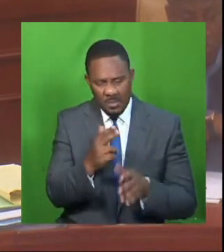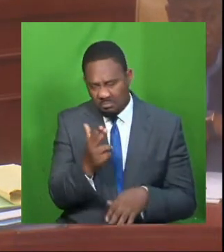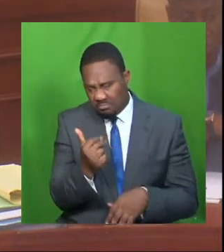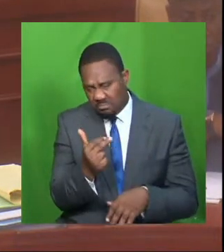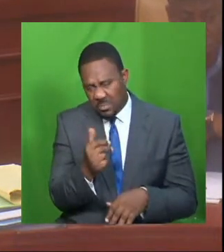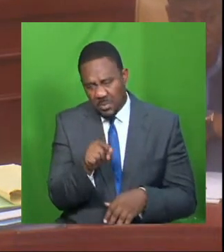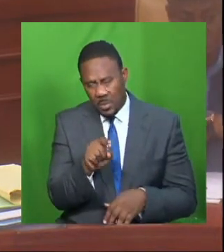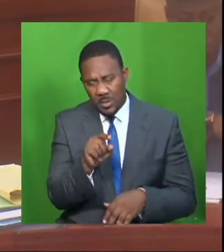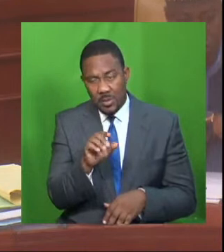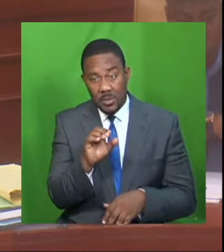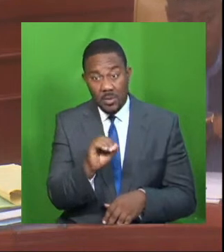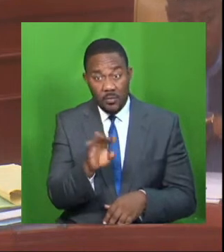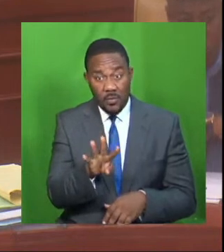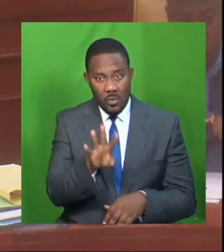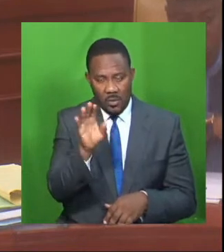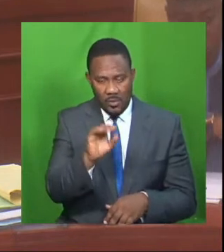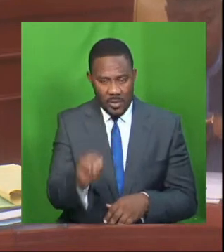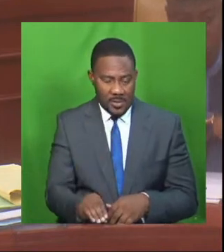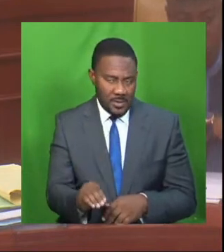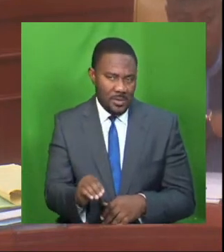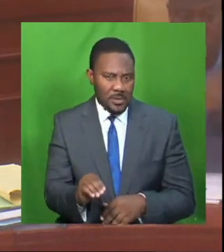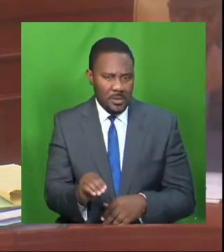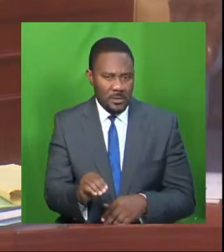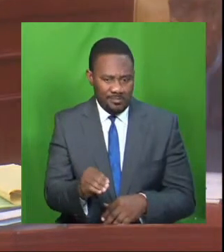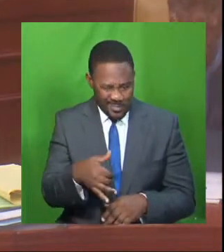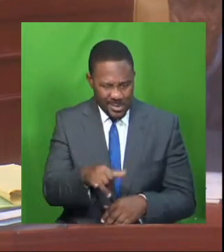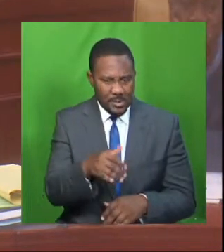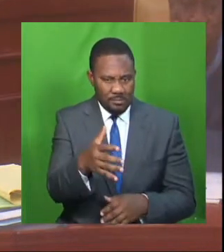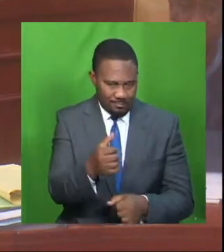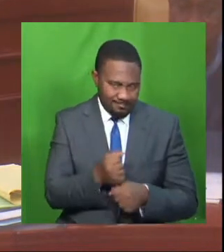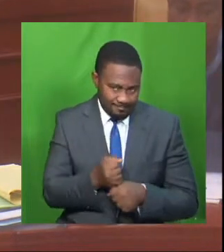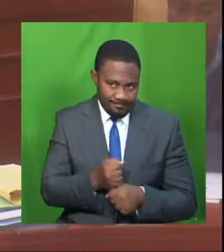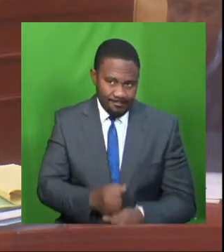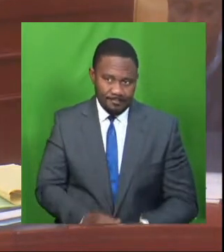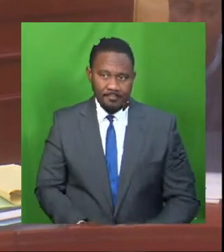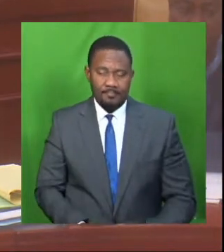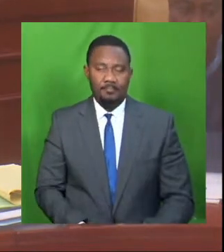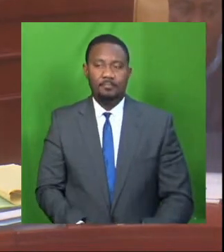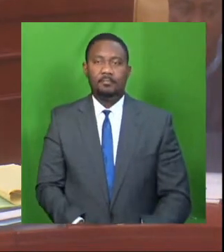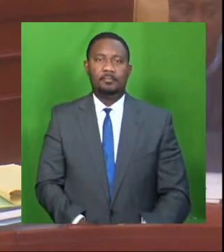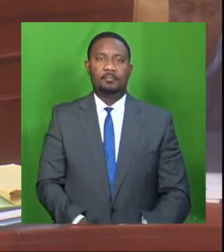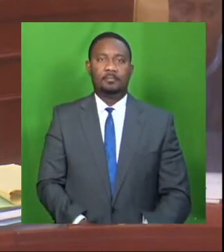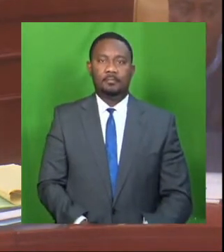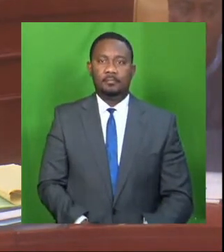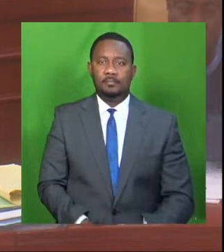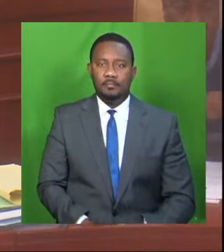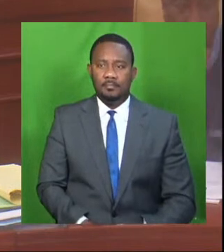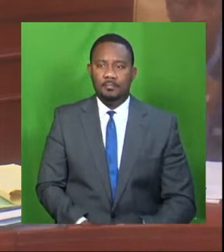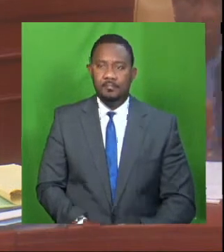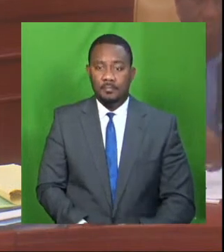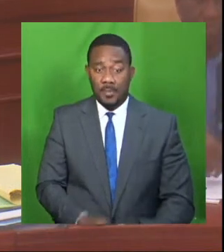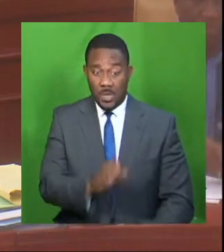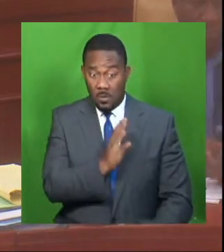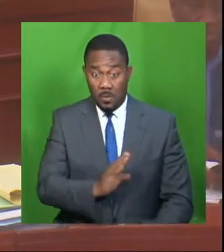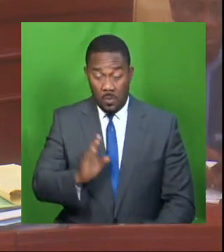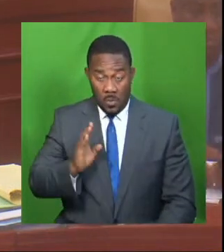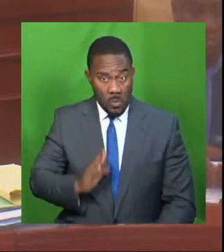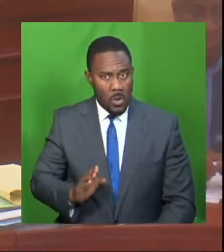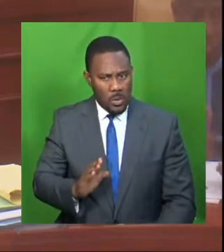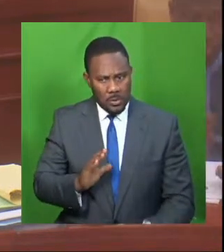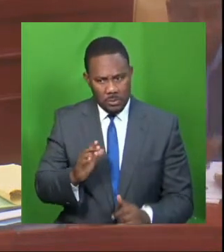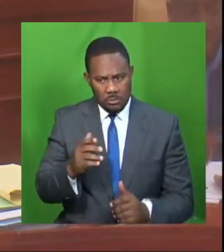committee. Mr. Speaker, I rise to move that this Honorable House adopt the report of the